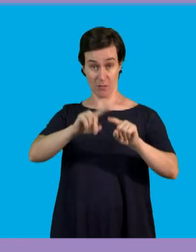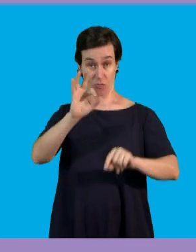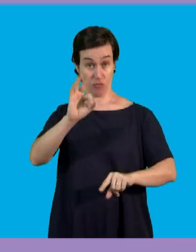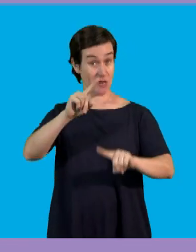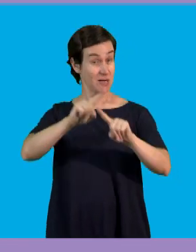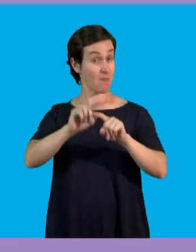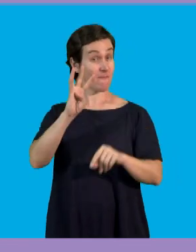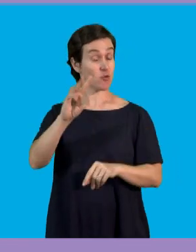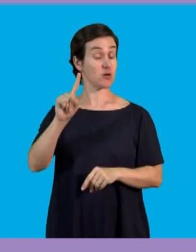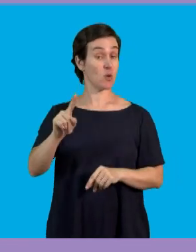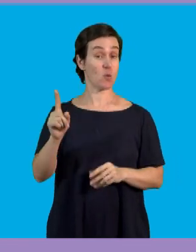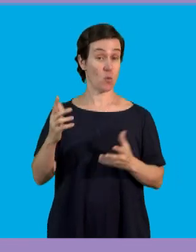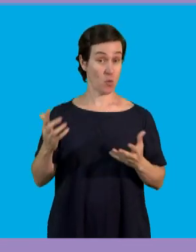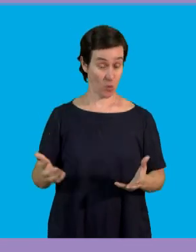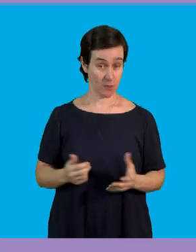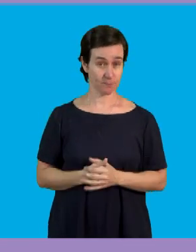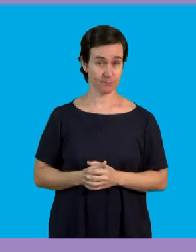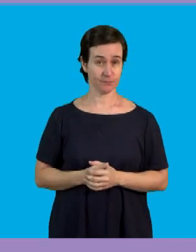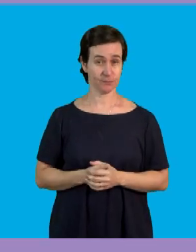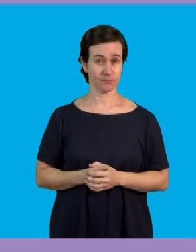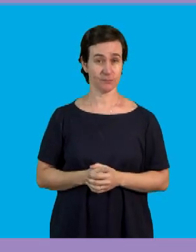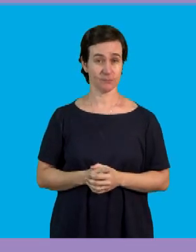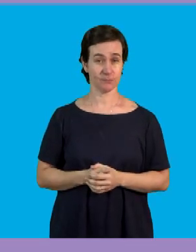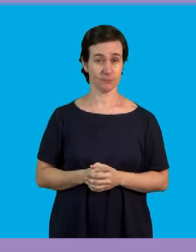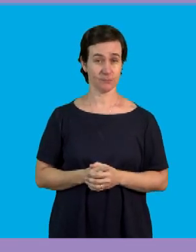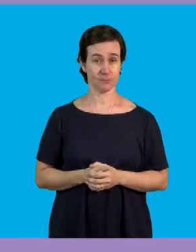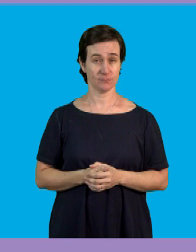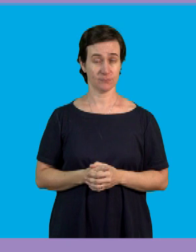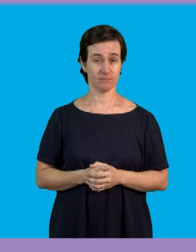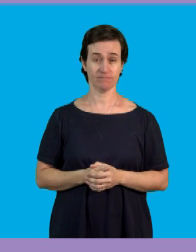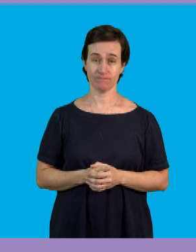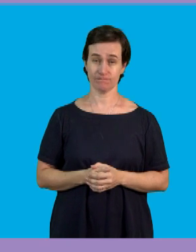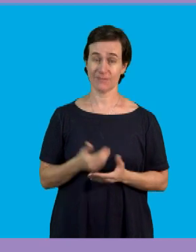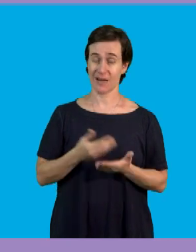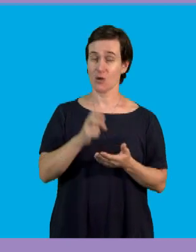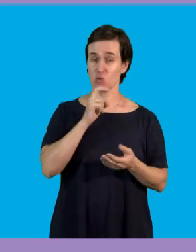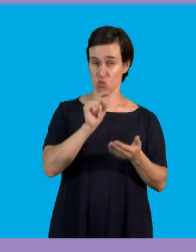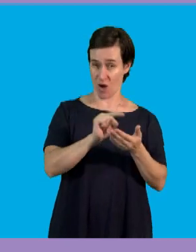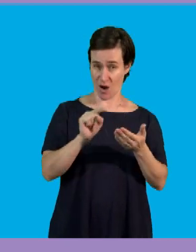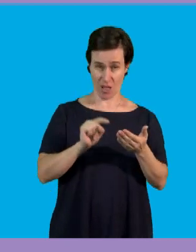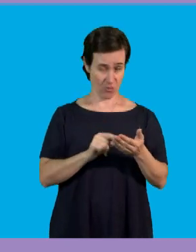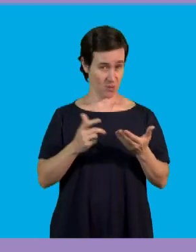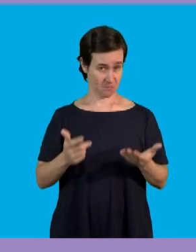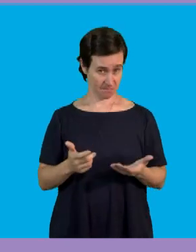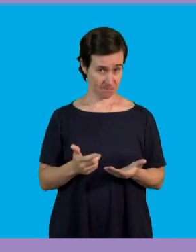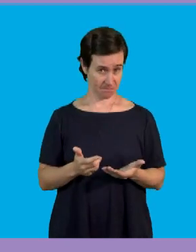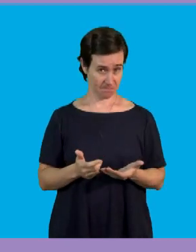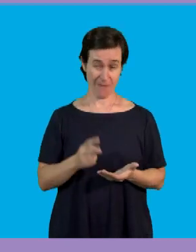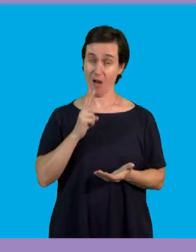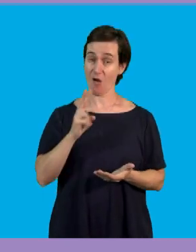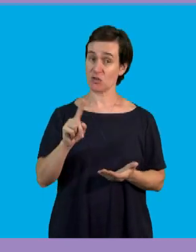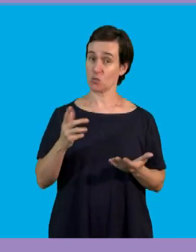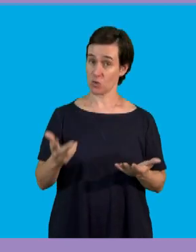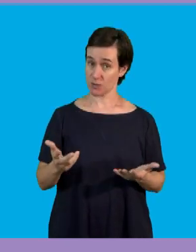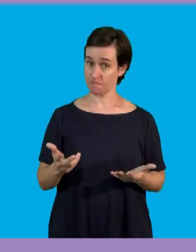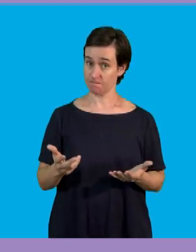by 2 multiplied by 3, multiply that by 41. You can punch that into your calculator as it is, and the answer that you are going